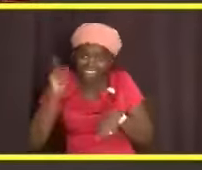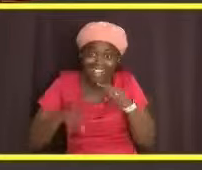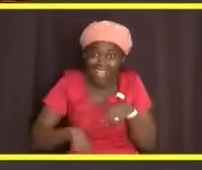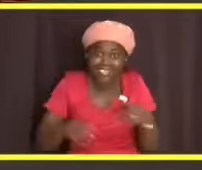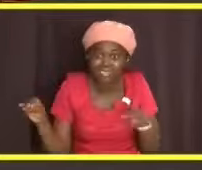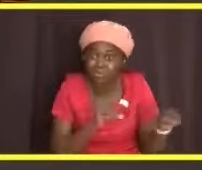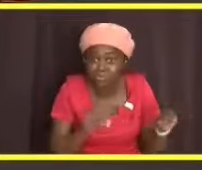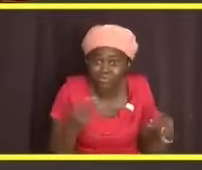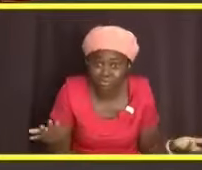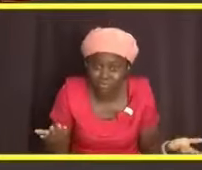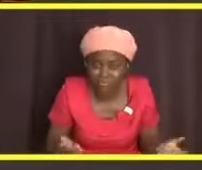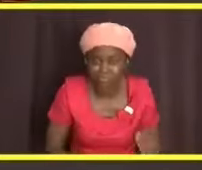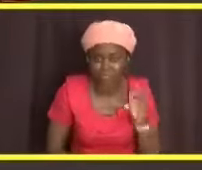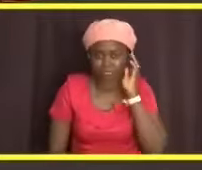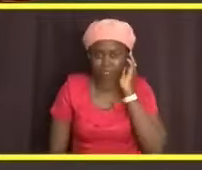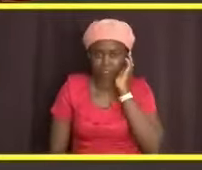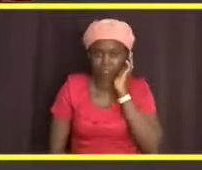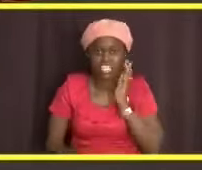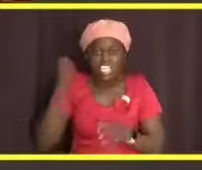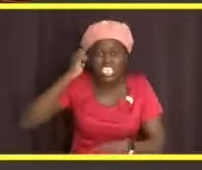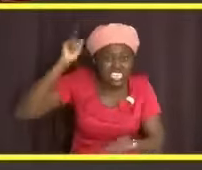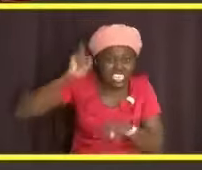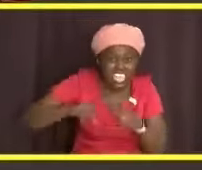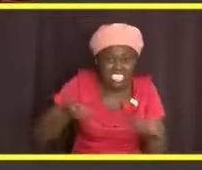even clothe himself.